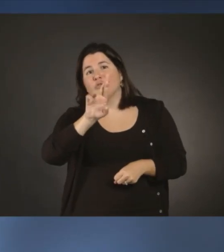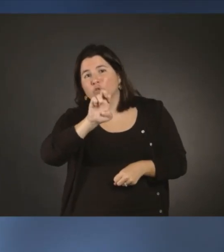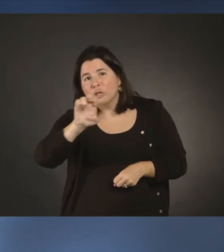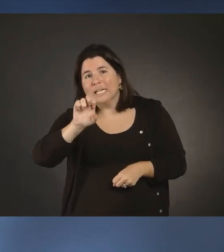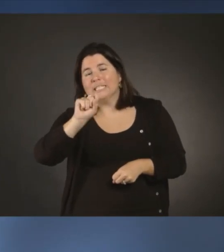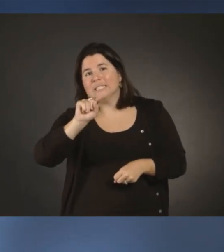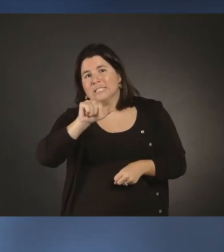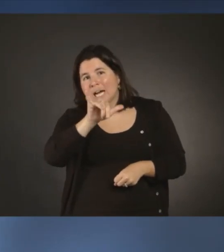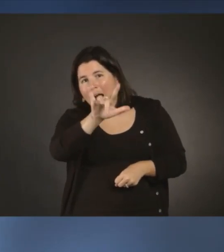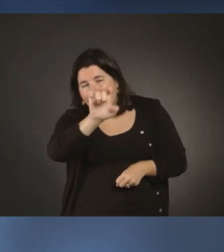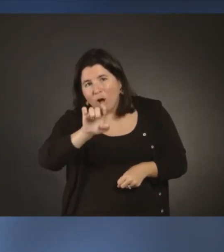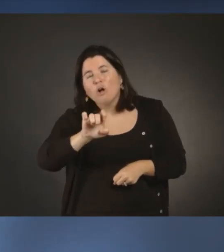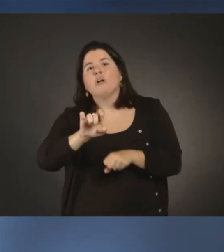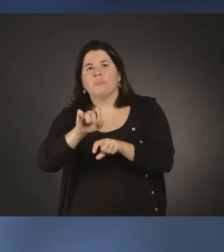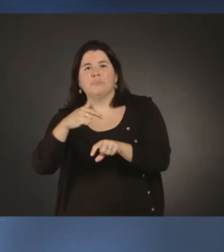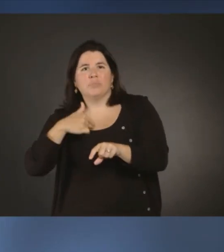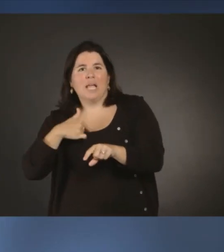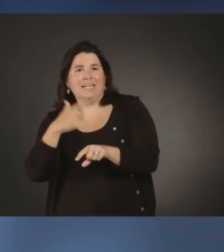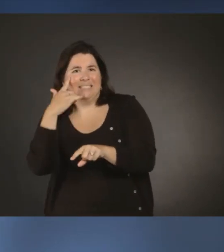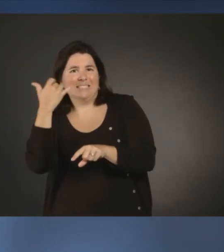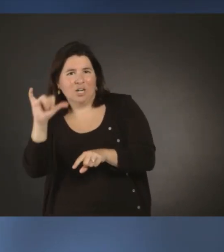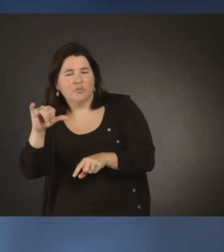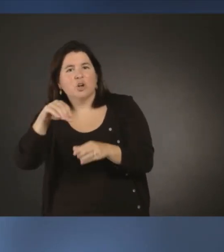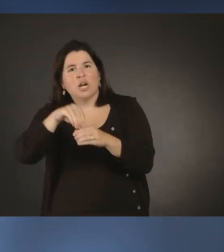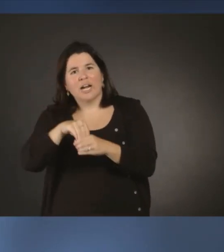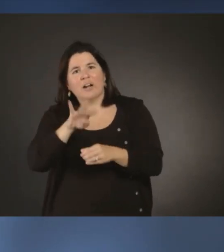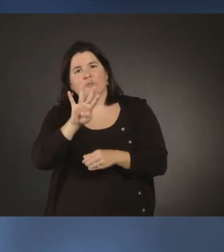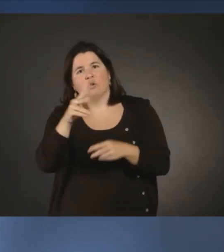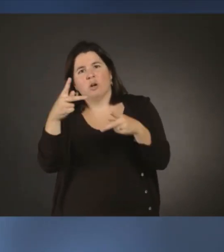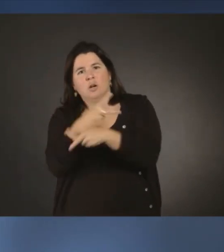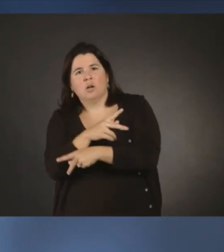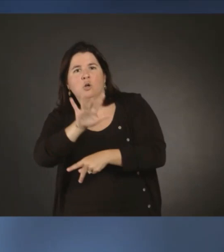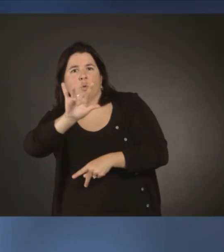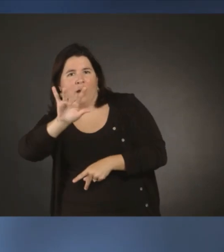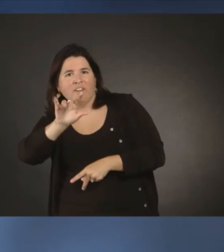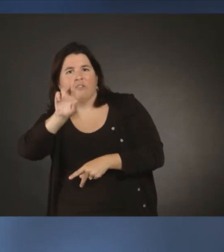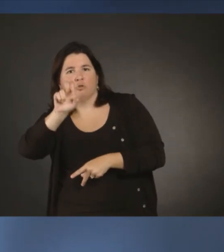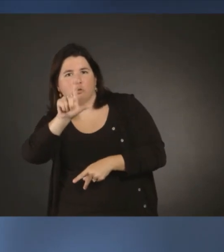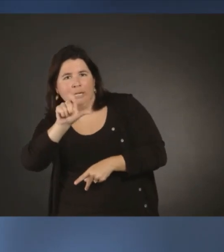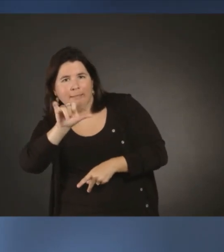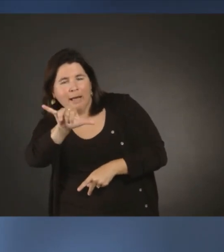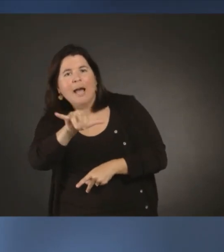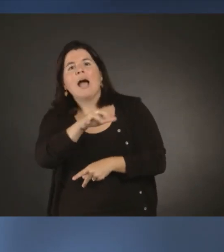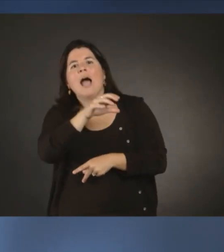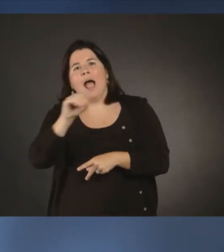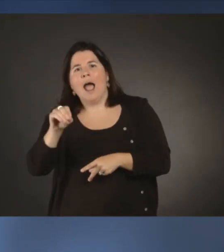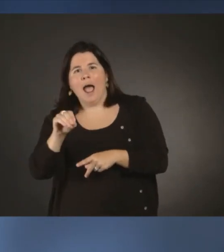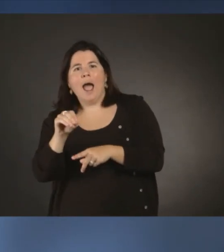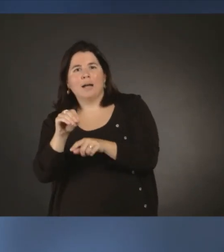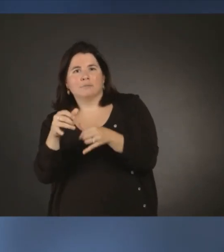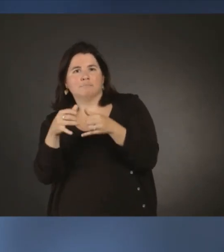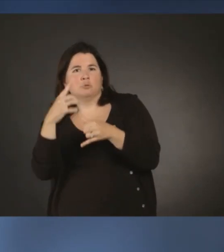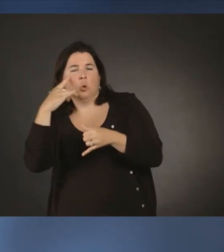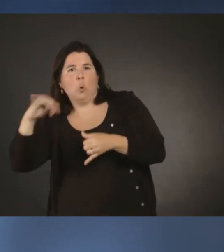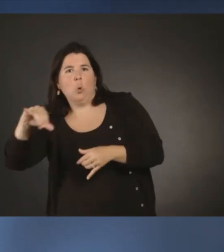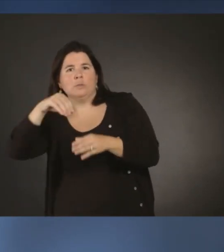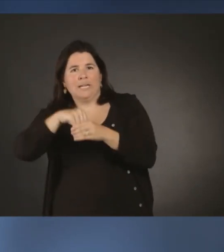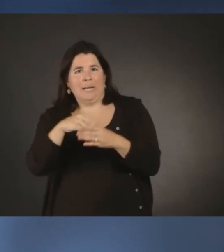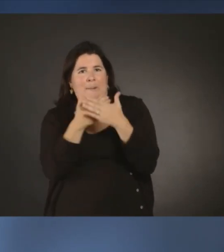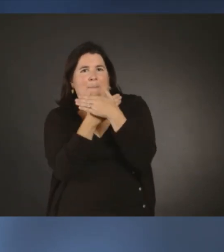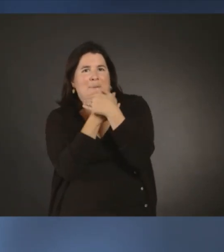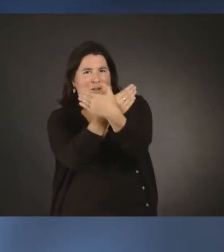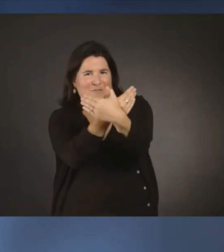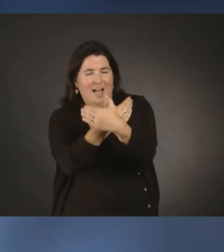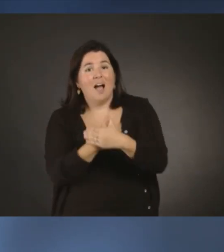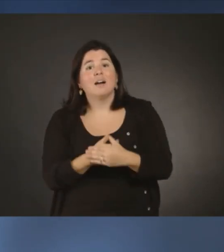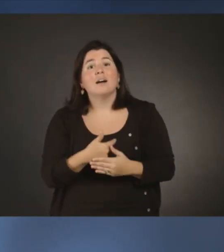4x25 free relay, and gold in the 50-meter butterfly. The best part was having my family cheer me